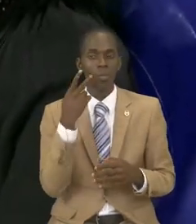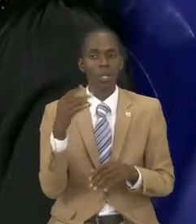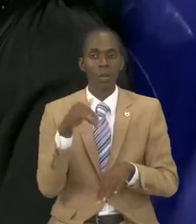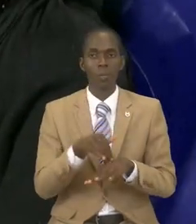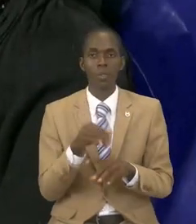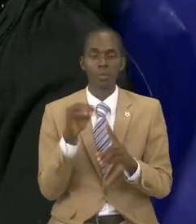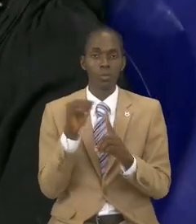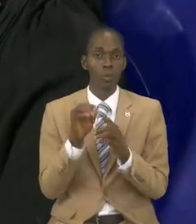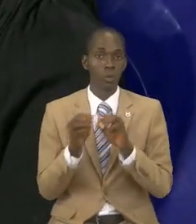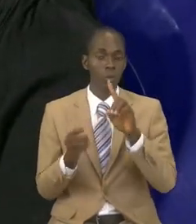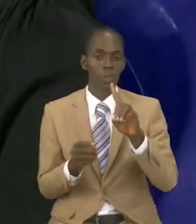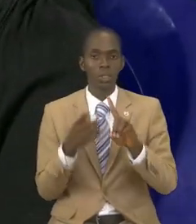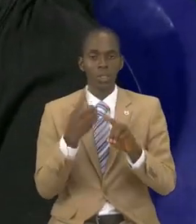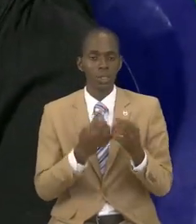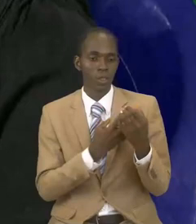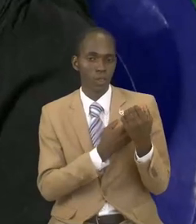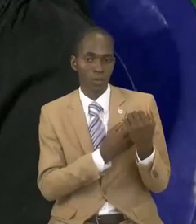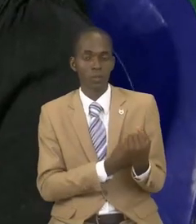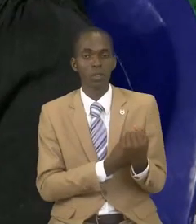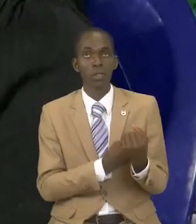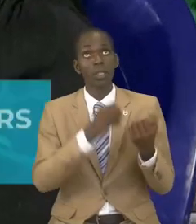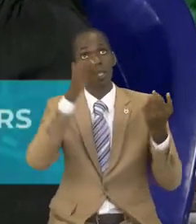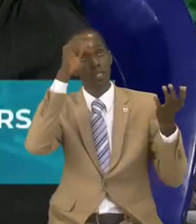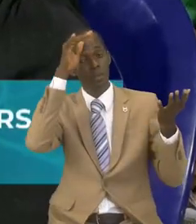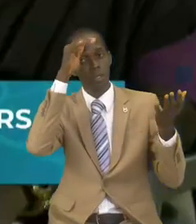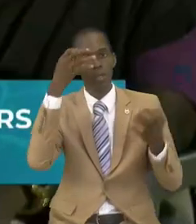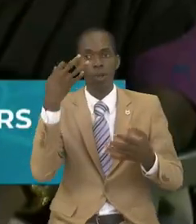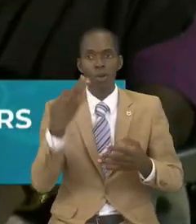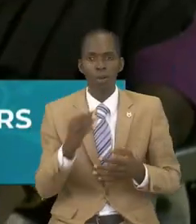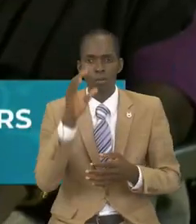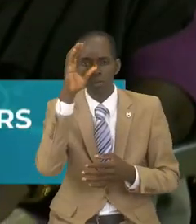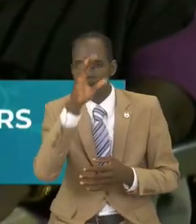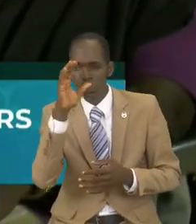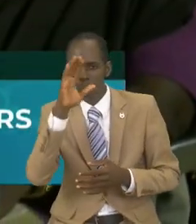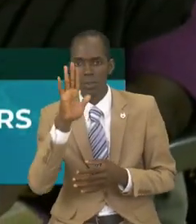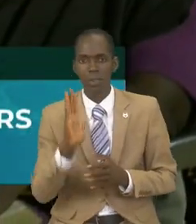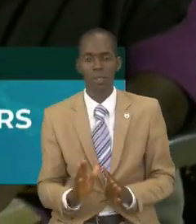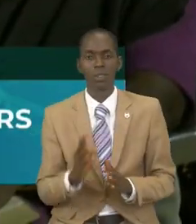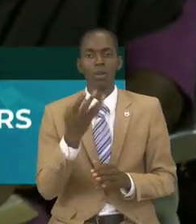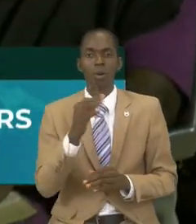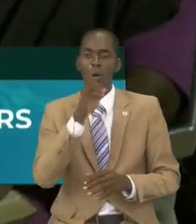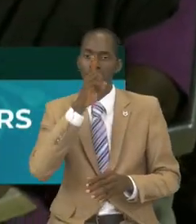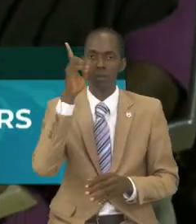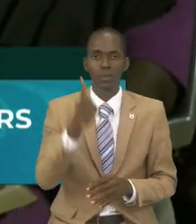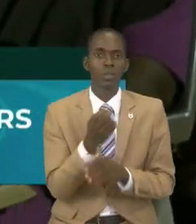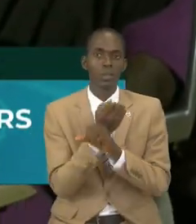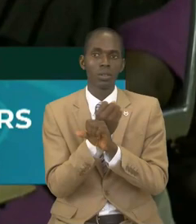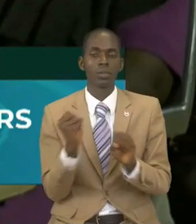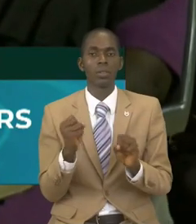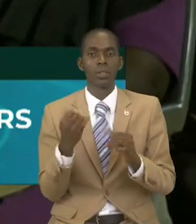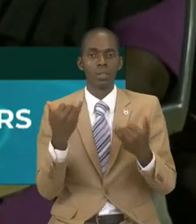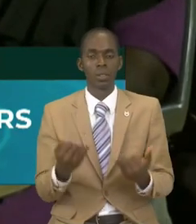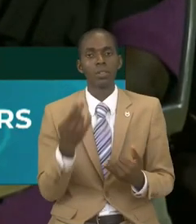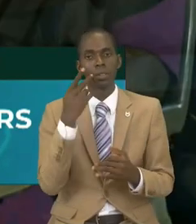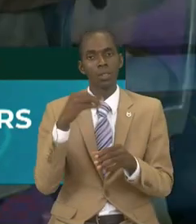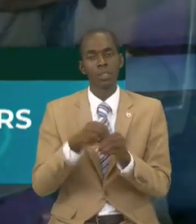at the confident expectation of seekers of assured salvation. We're coming to Daniel